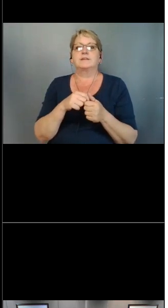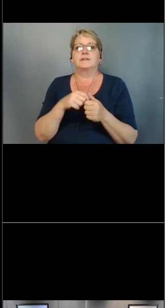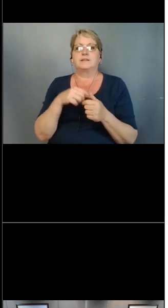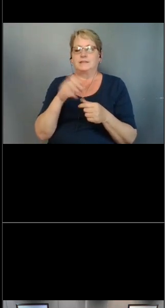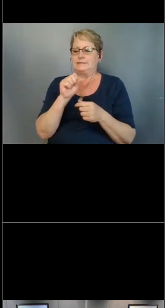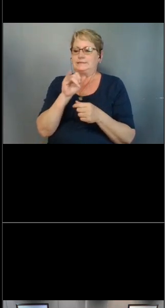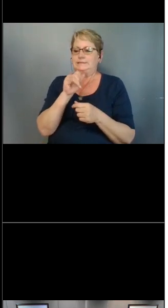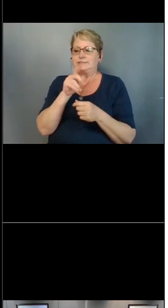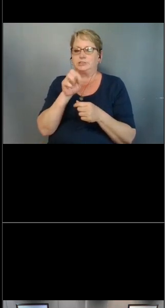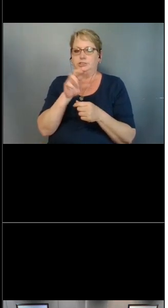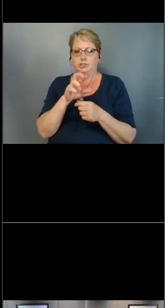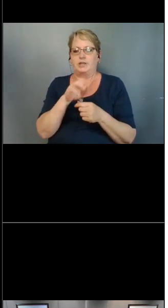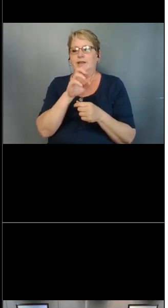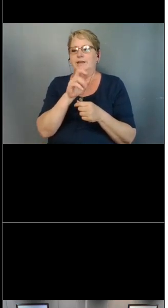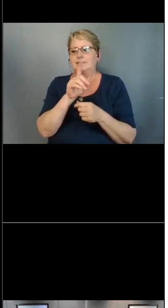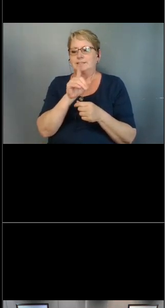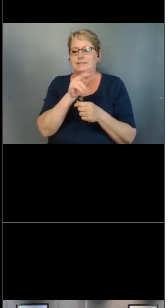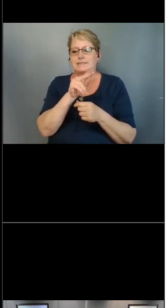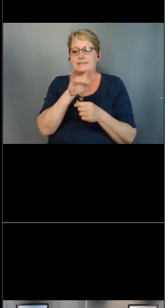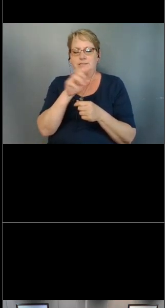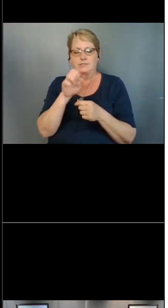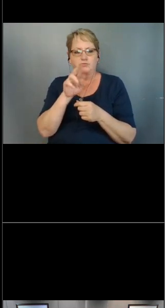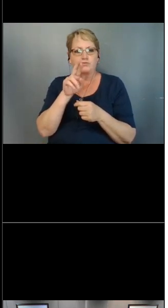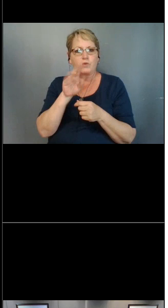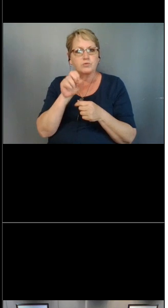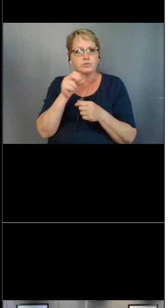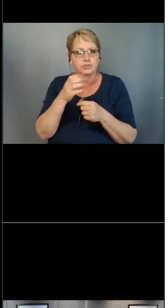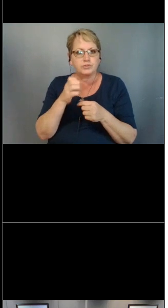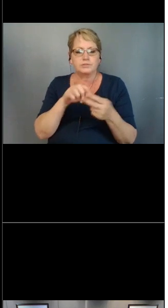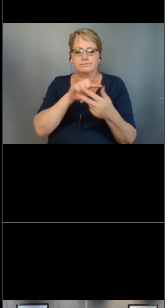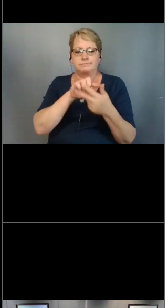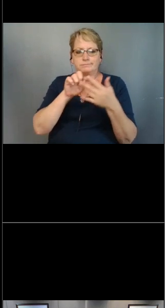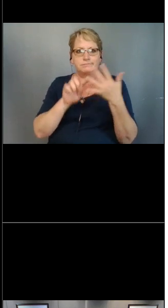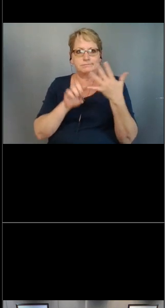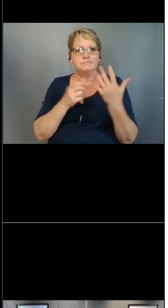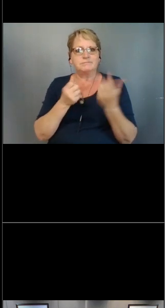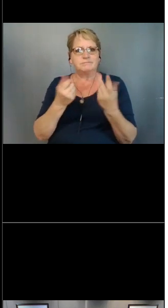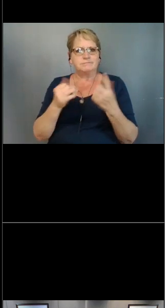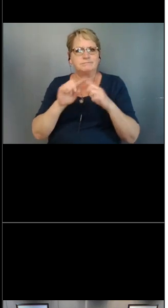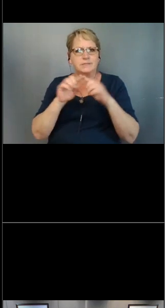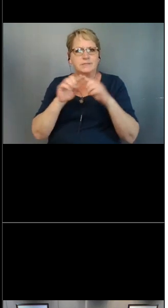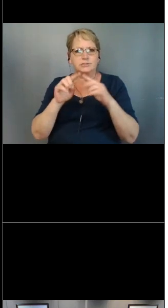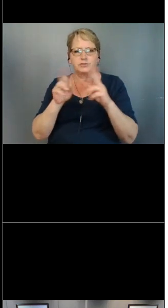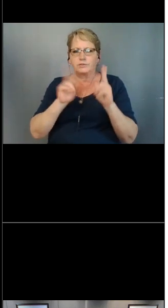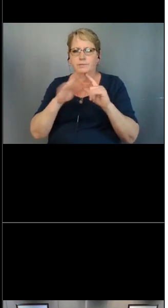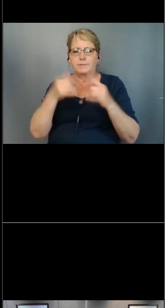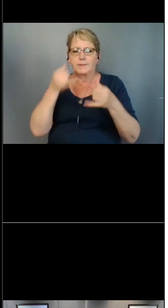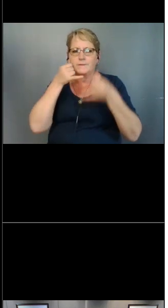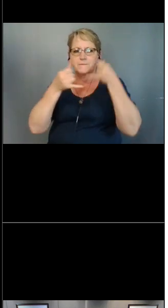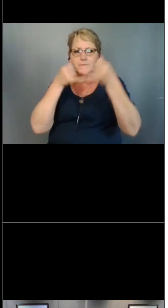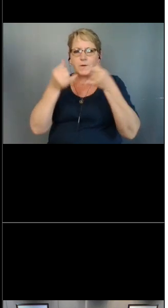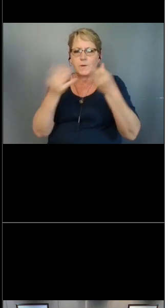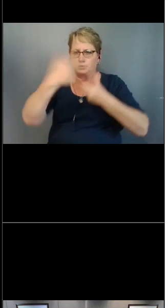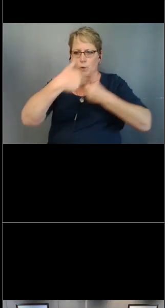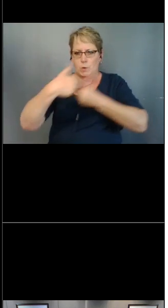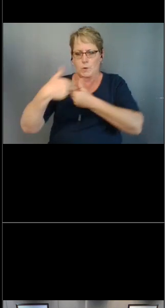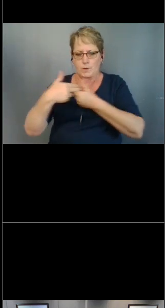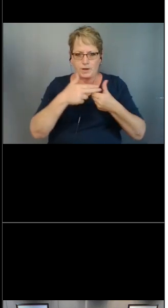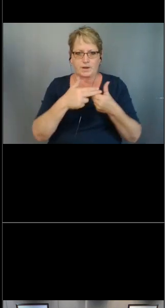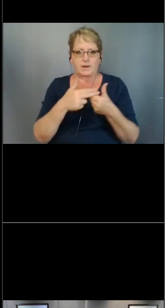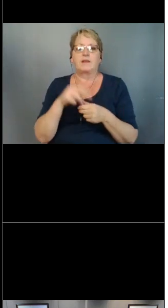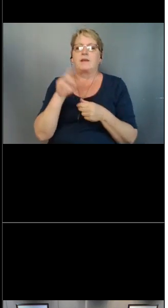Roche, Commissioners Joan All, Reverend Mark Blue, Margot Downing, NFTA General Counsel David State, and